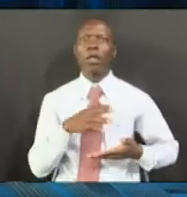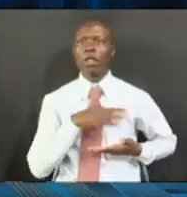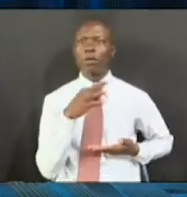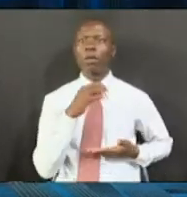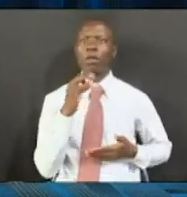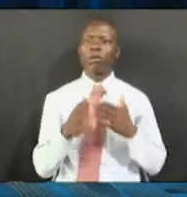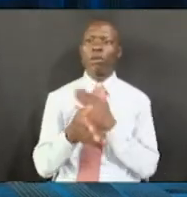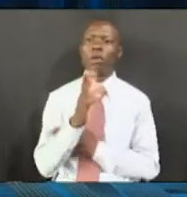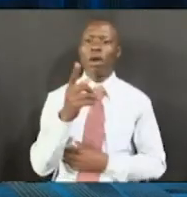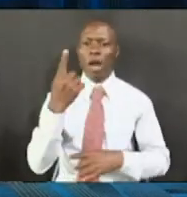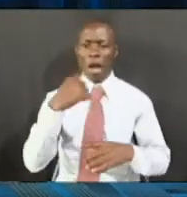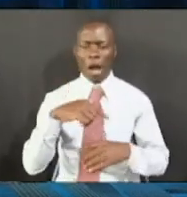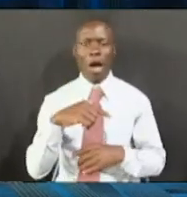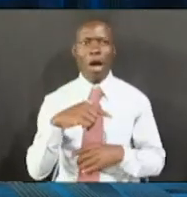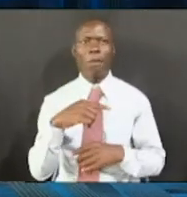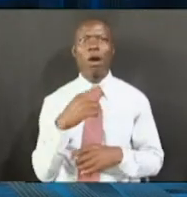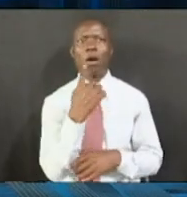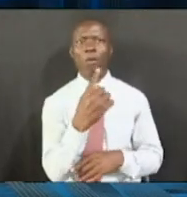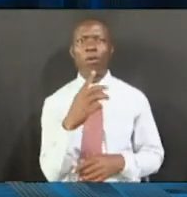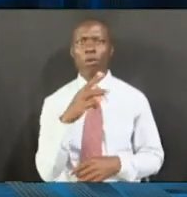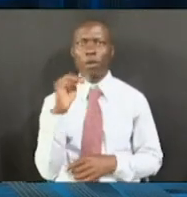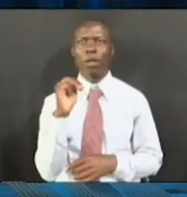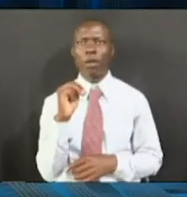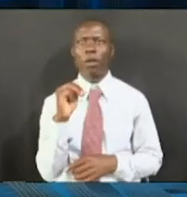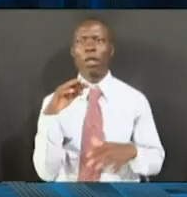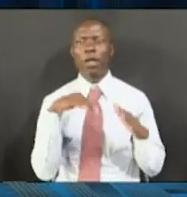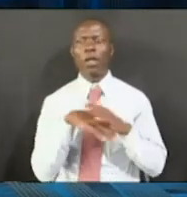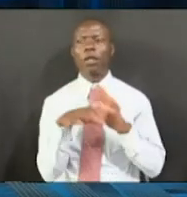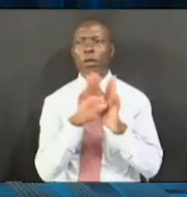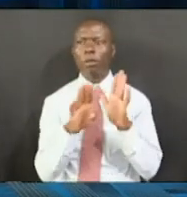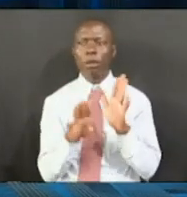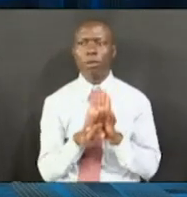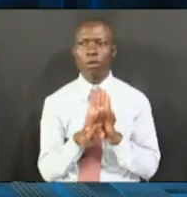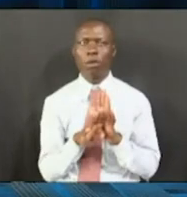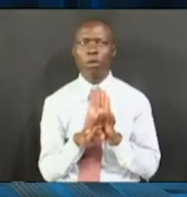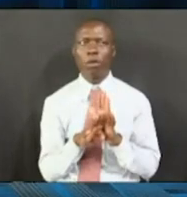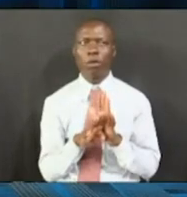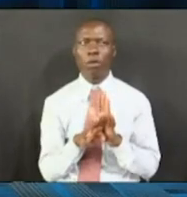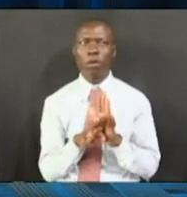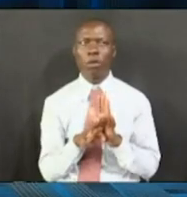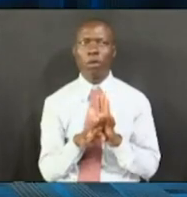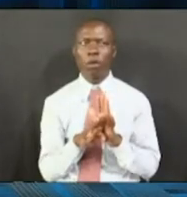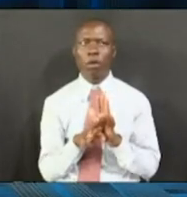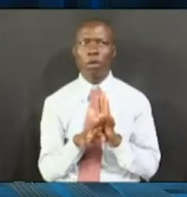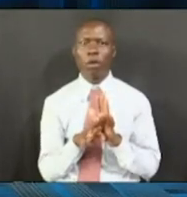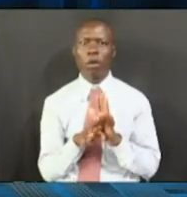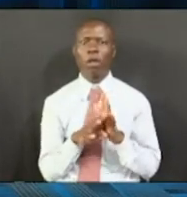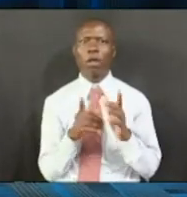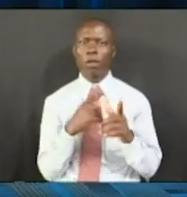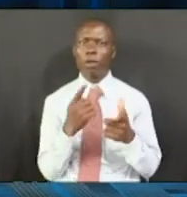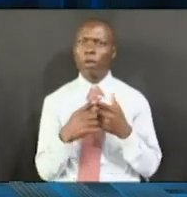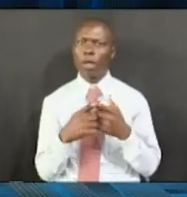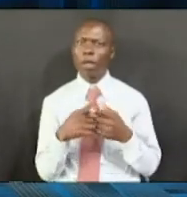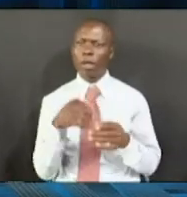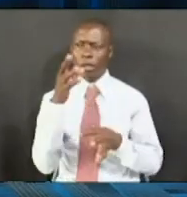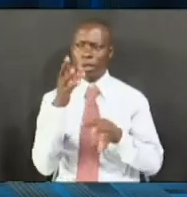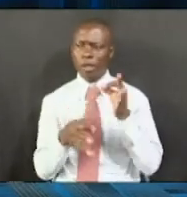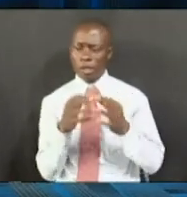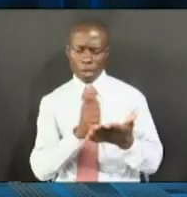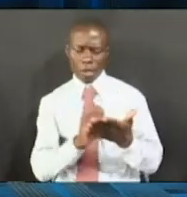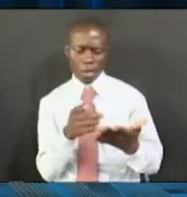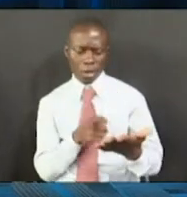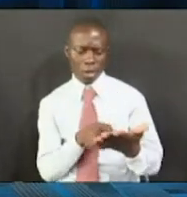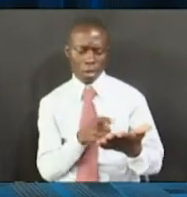upon them. I'm in the Bible. I don't have much time. Othniel, Judges 3:10, the Spirit of